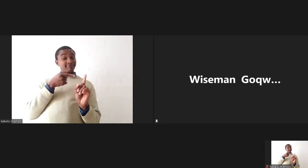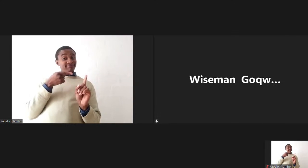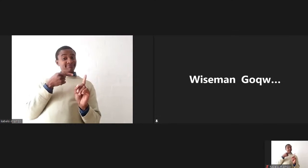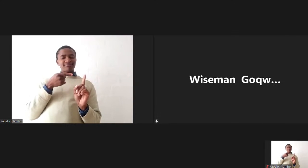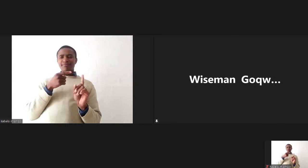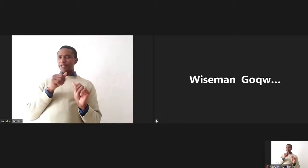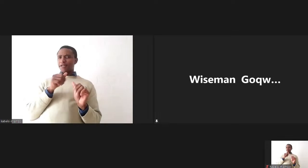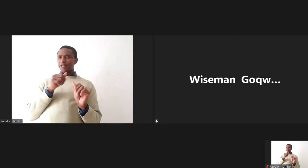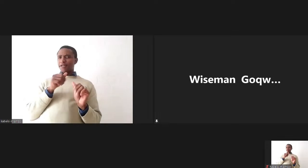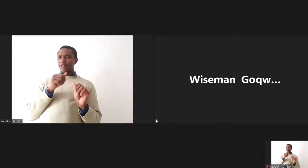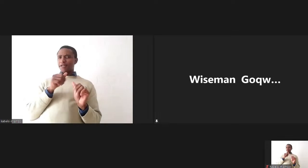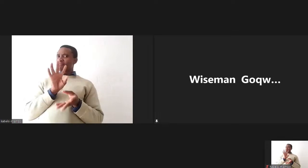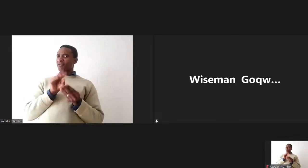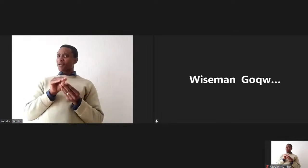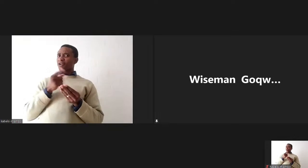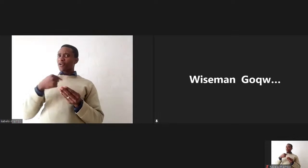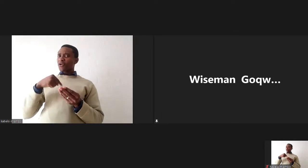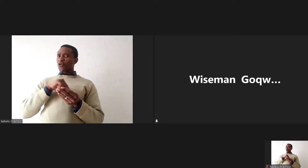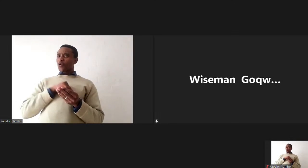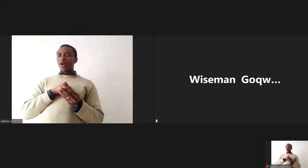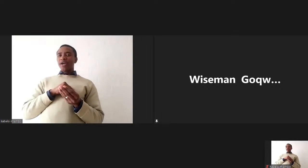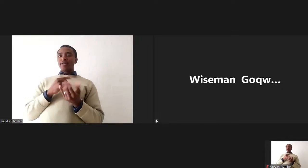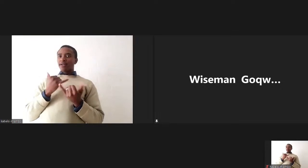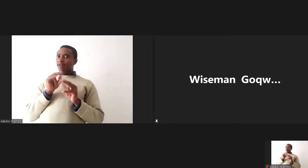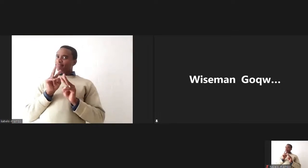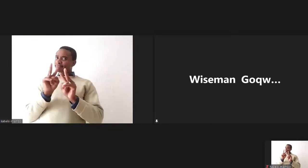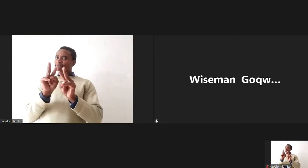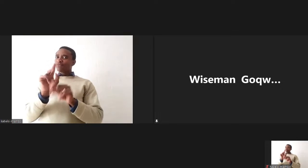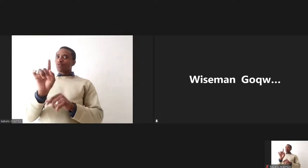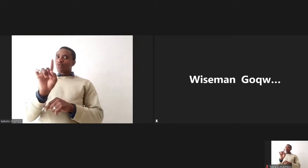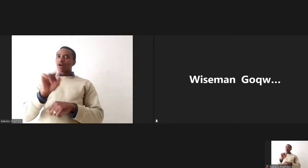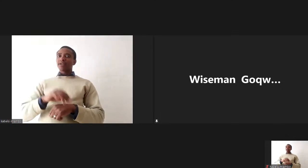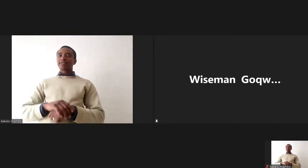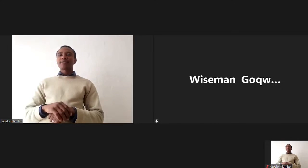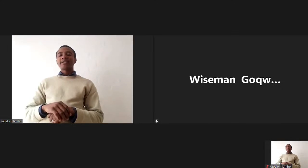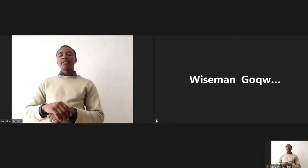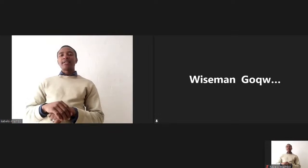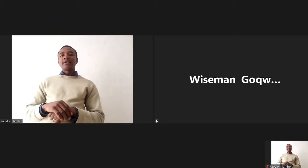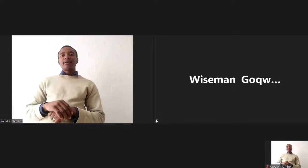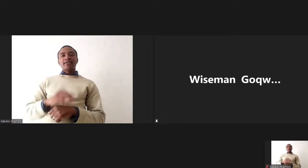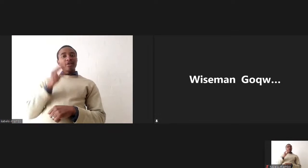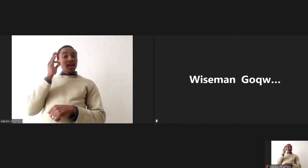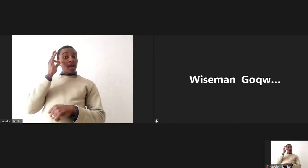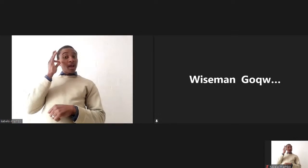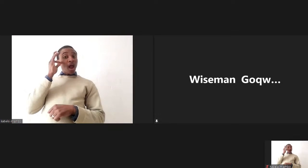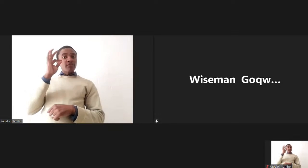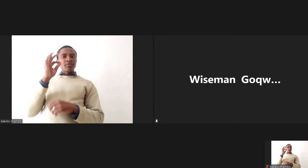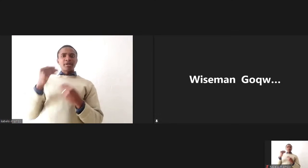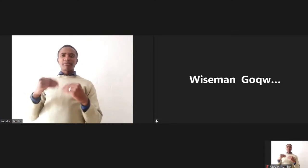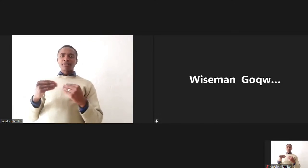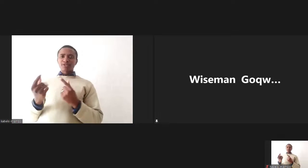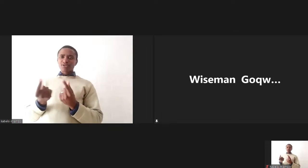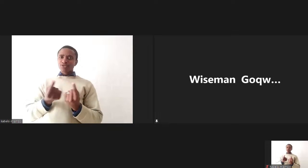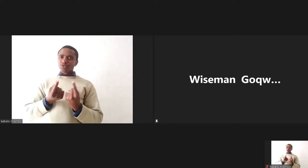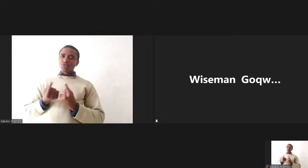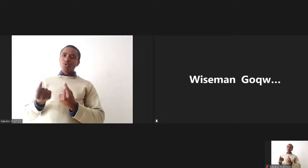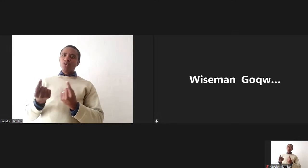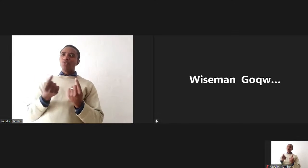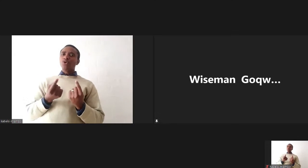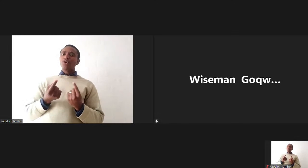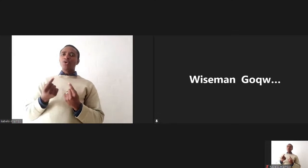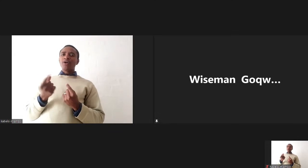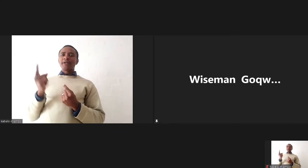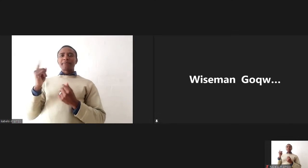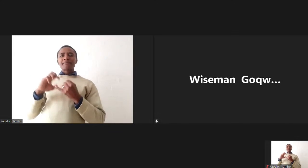well in terms of what we actually will be looking at. And the whole issue of how government has been doing business and how government has been trying to be the